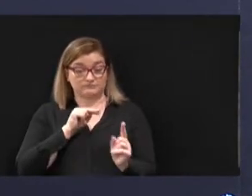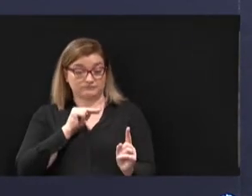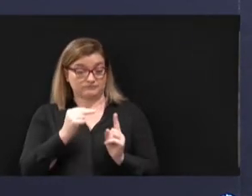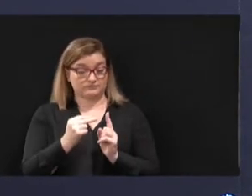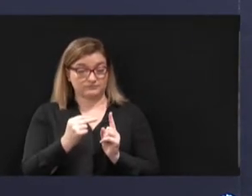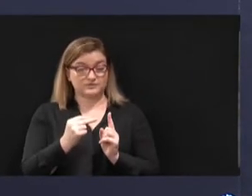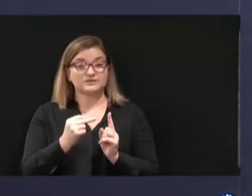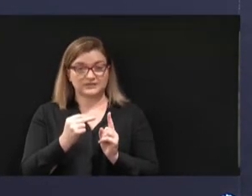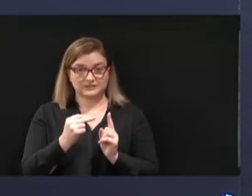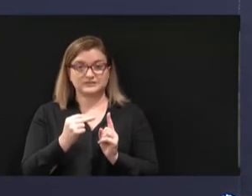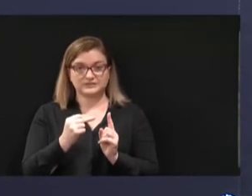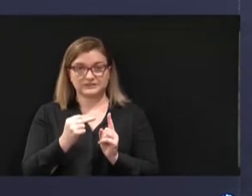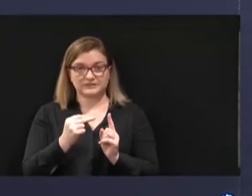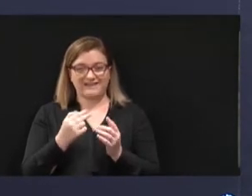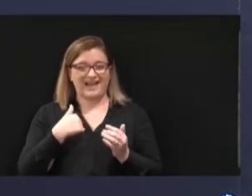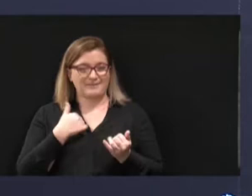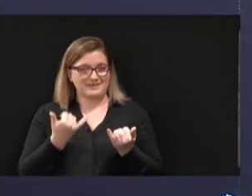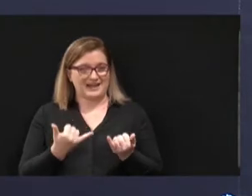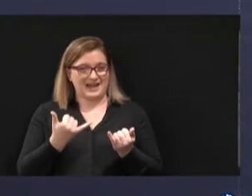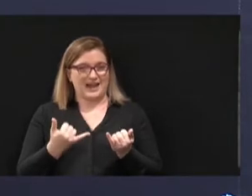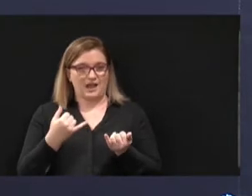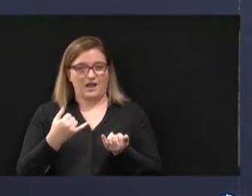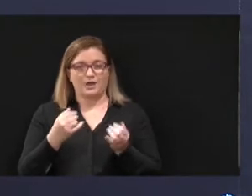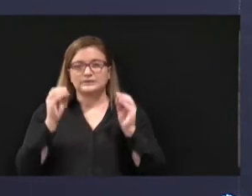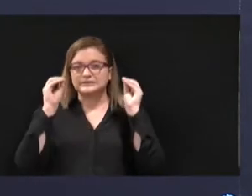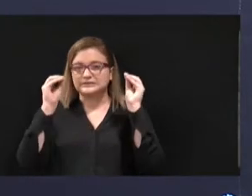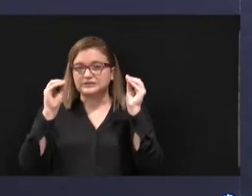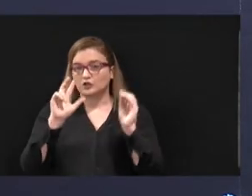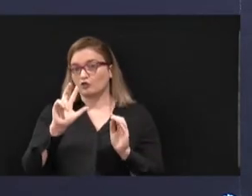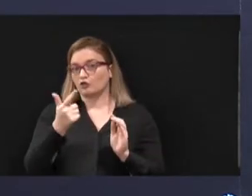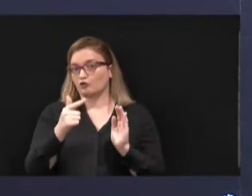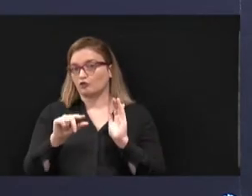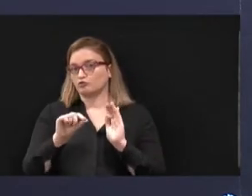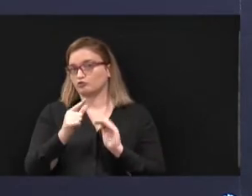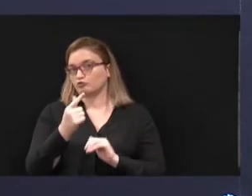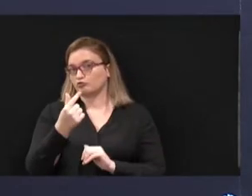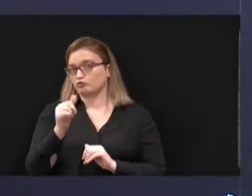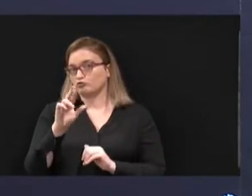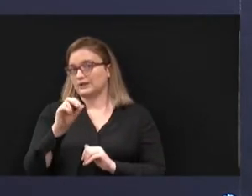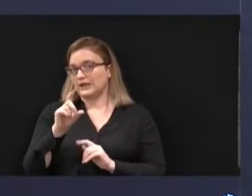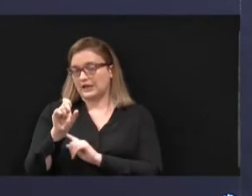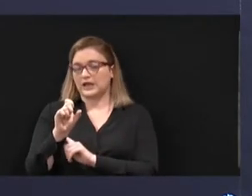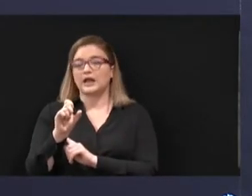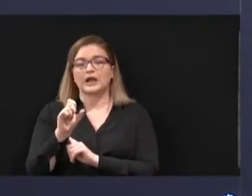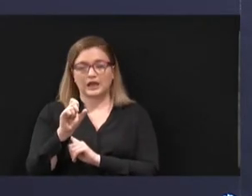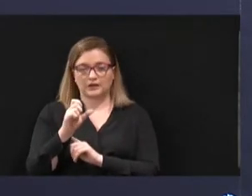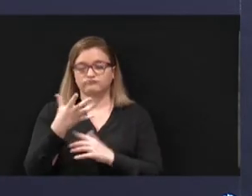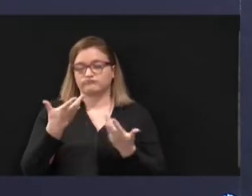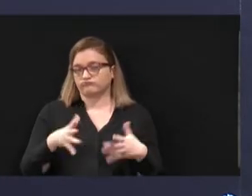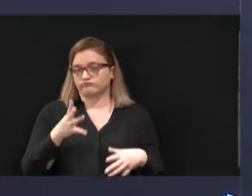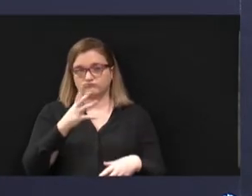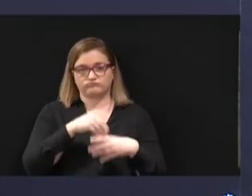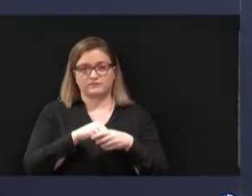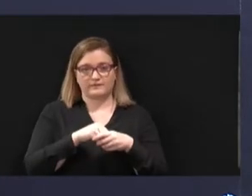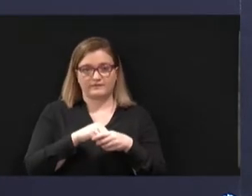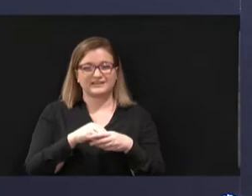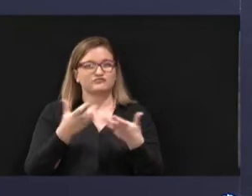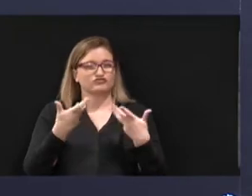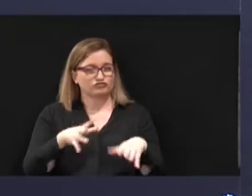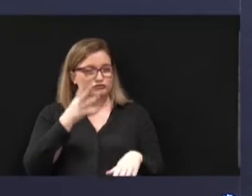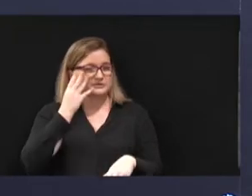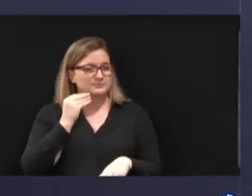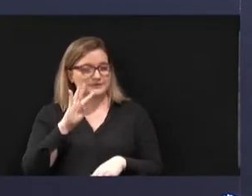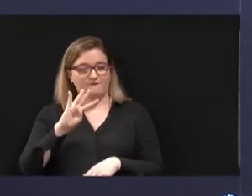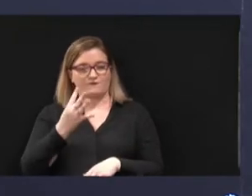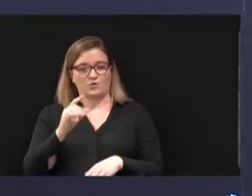I'm teaching regular third grade, so I teach Orton Gillingham in my regular third grade, and I did it when I taught fourth grade